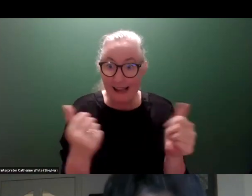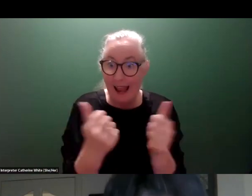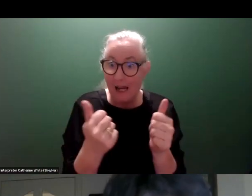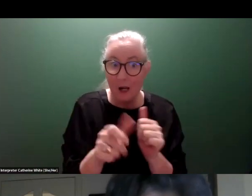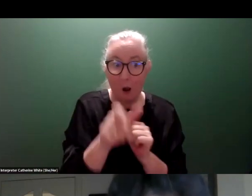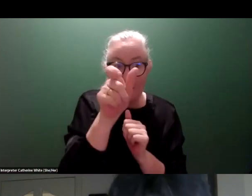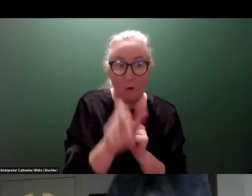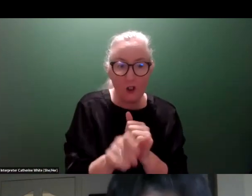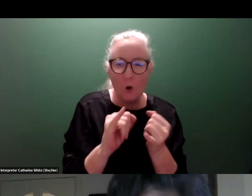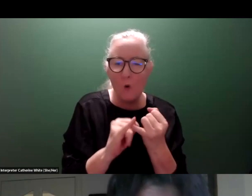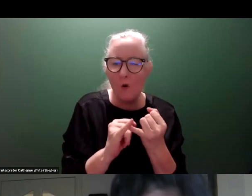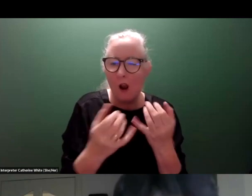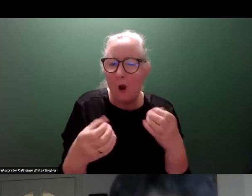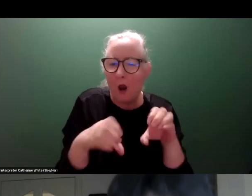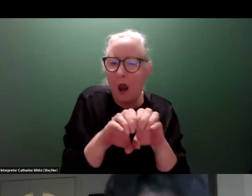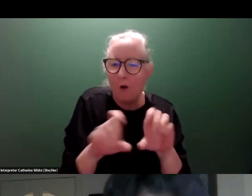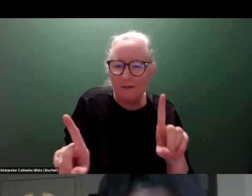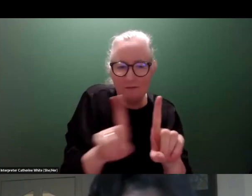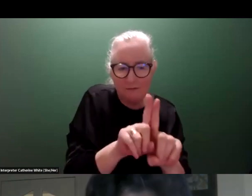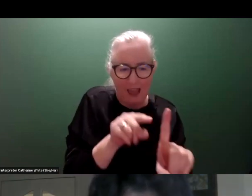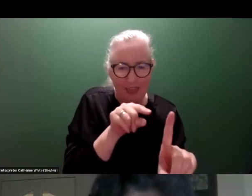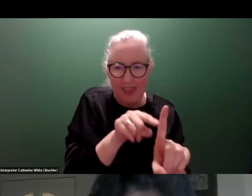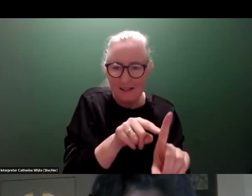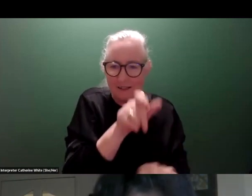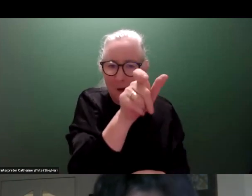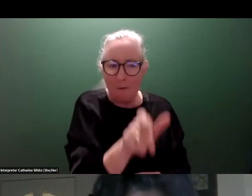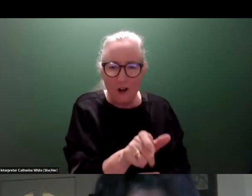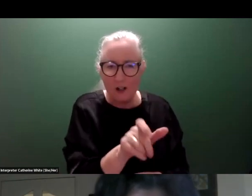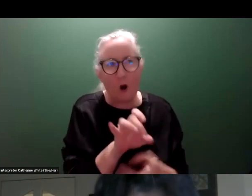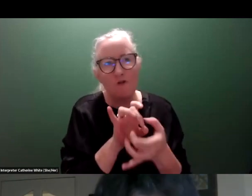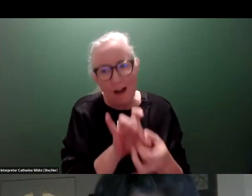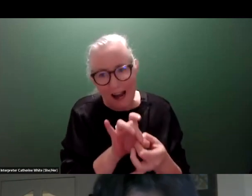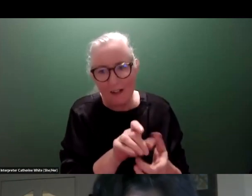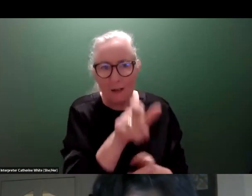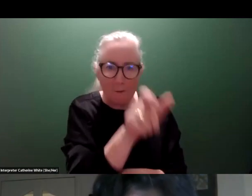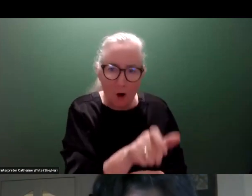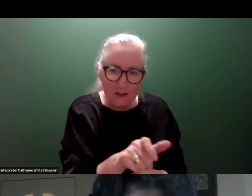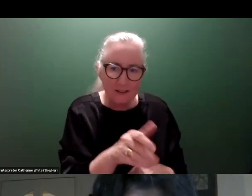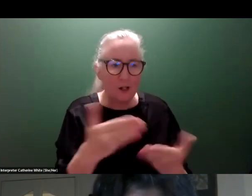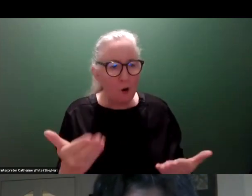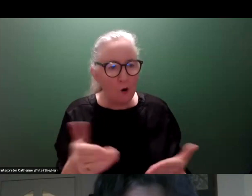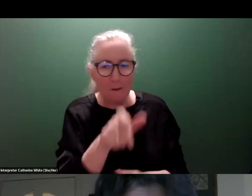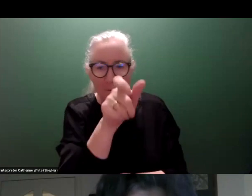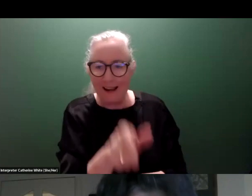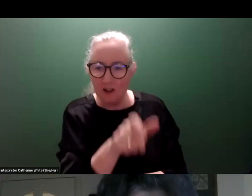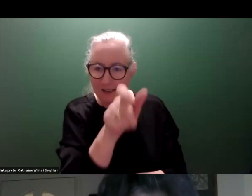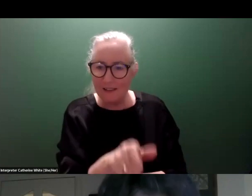persons who are close to the person, to the relevant person, to the patient in those